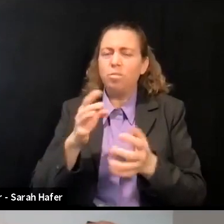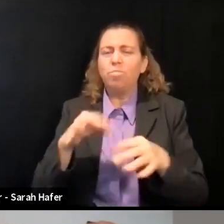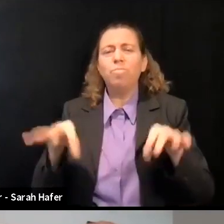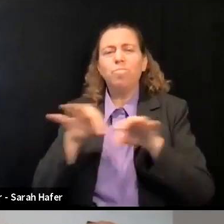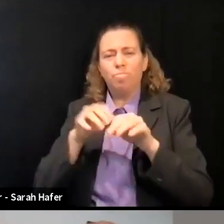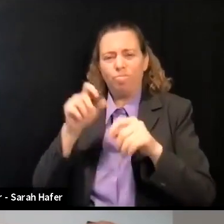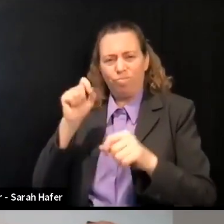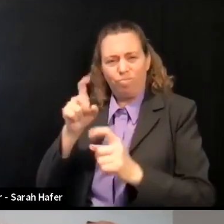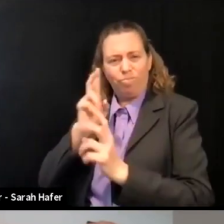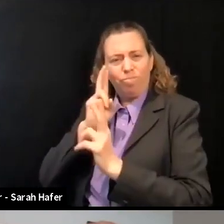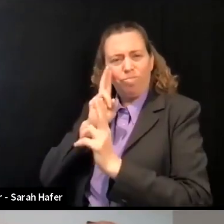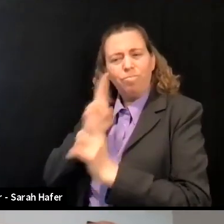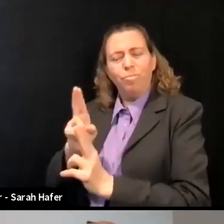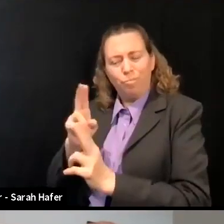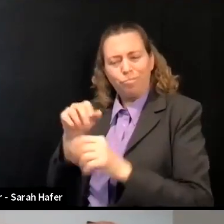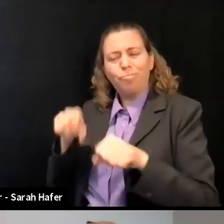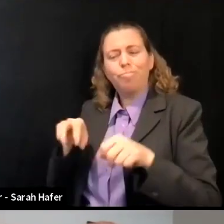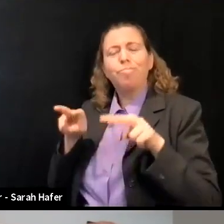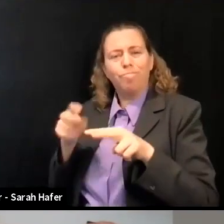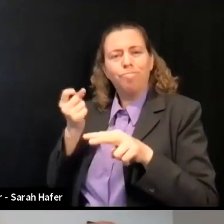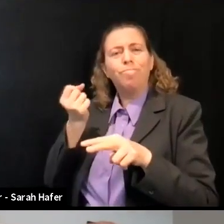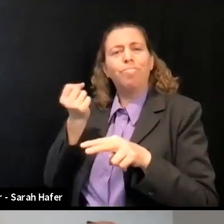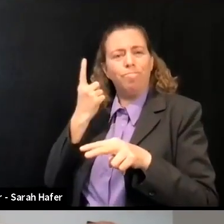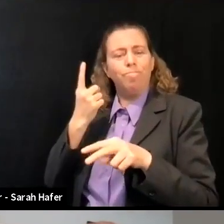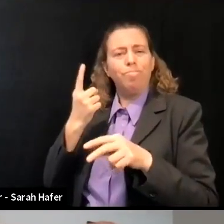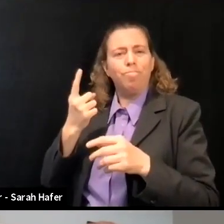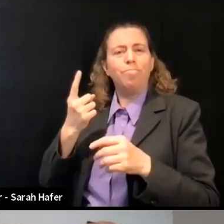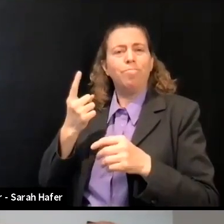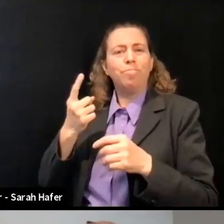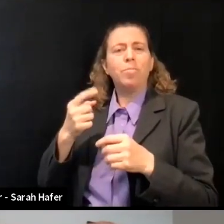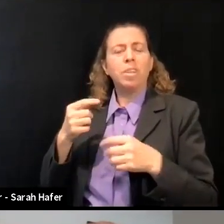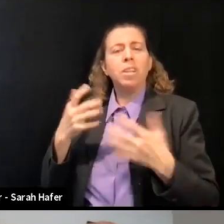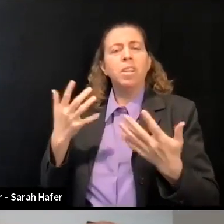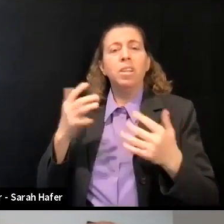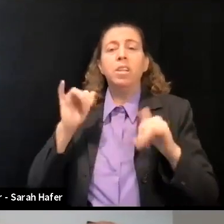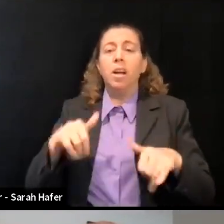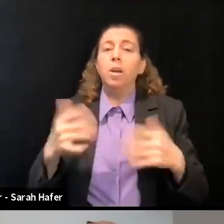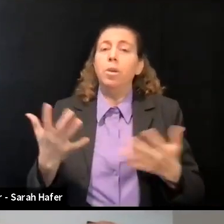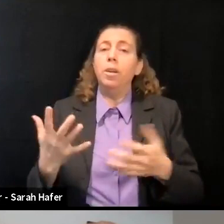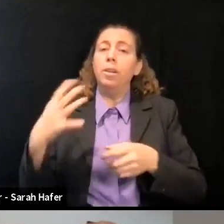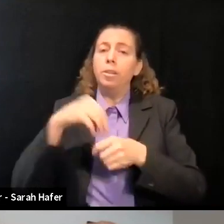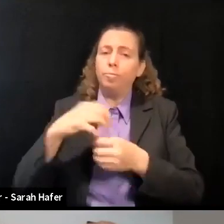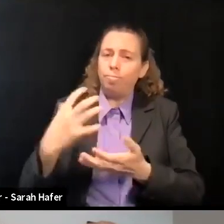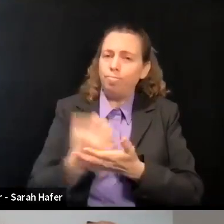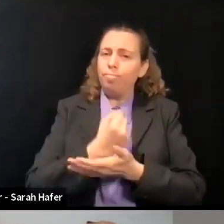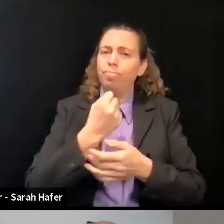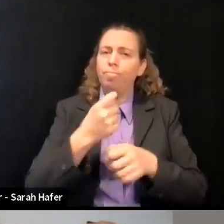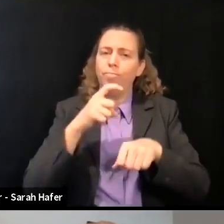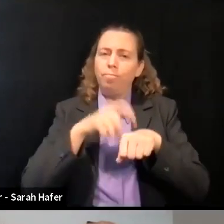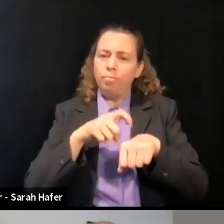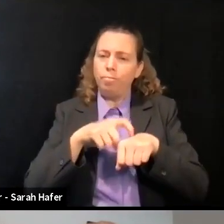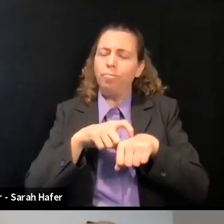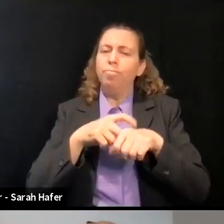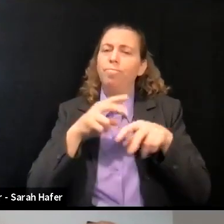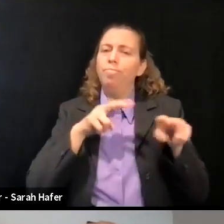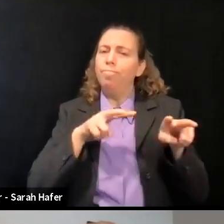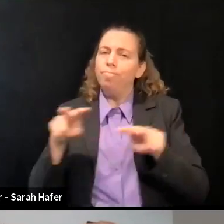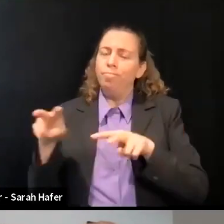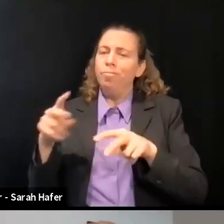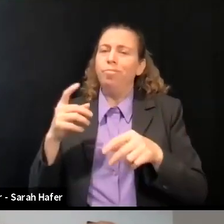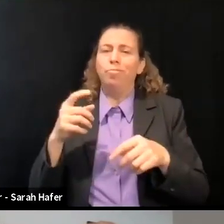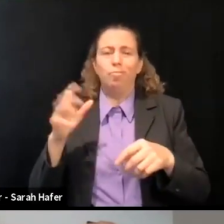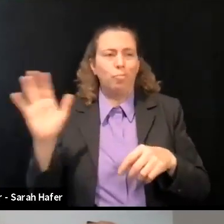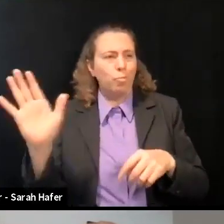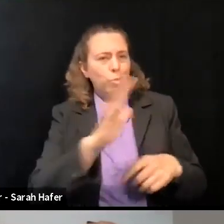Today, we want to take some time to recognize the deep grief and loneliness this pandemic has caused and share some of our ideas for coping